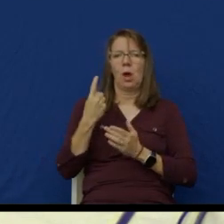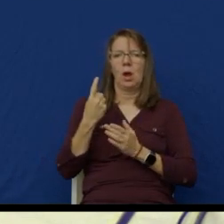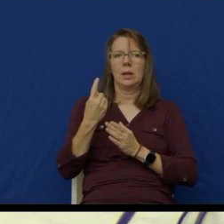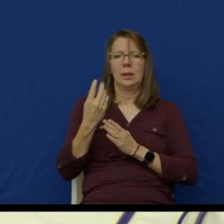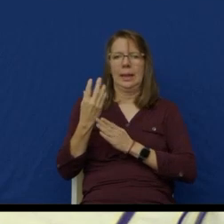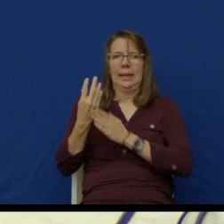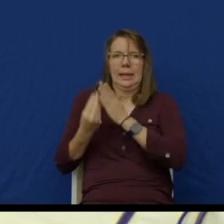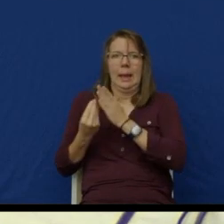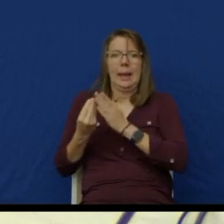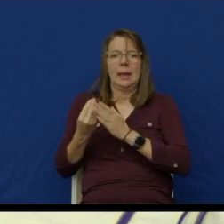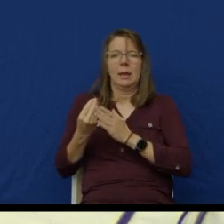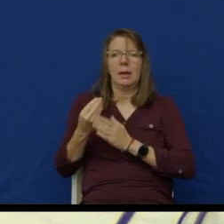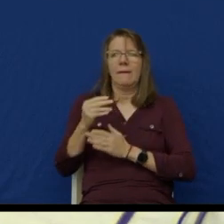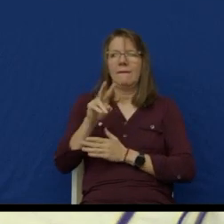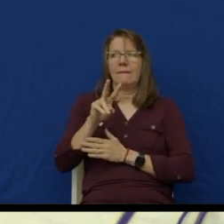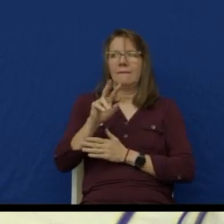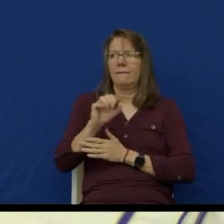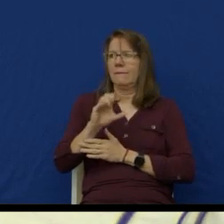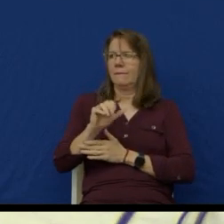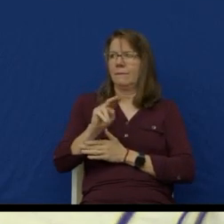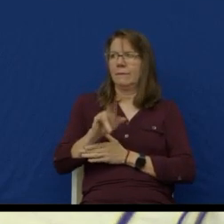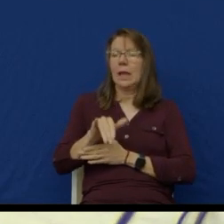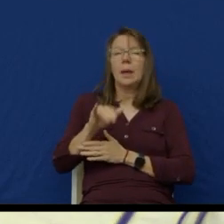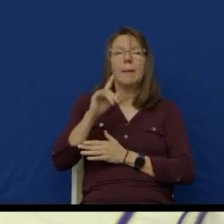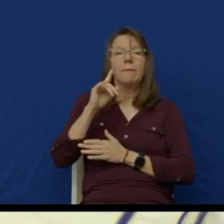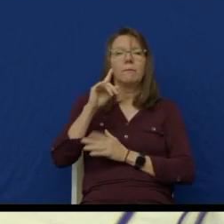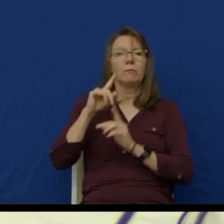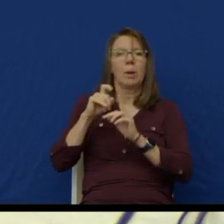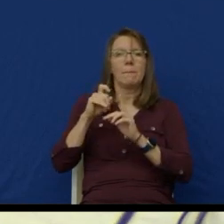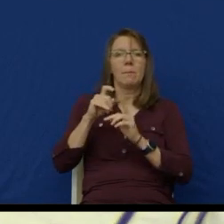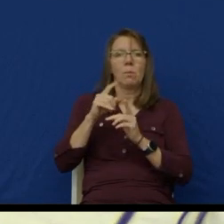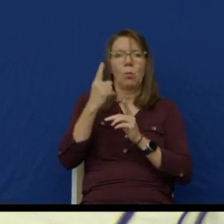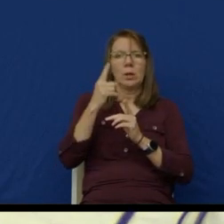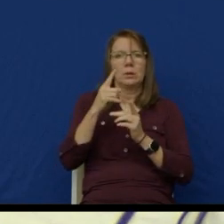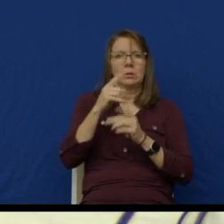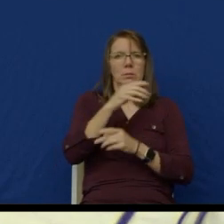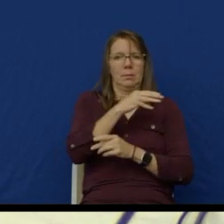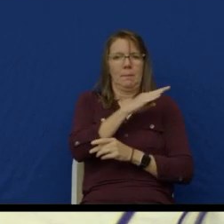of dear Alvis.